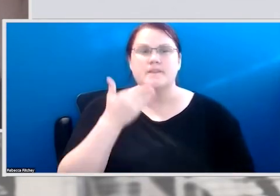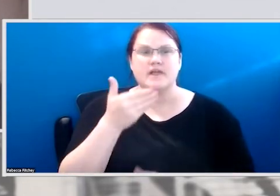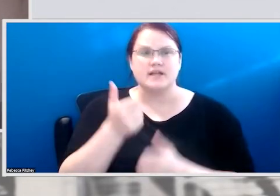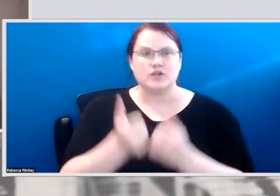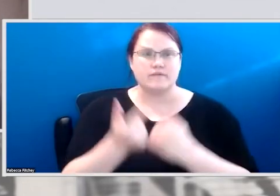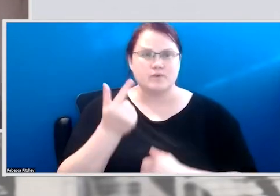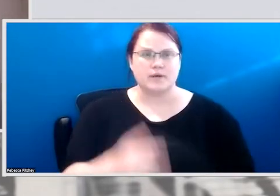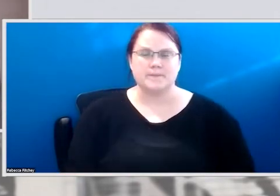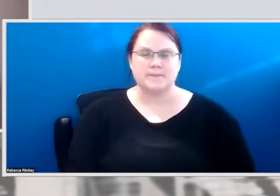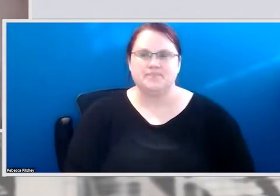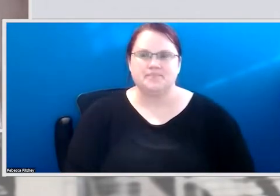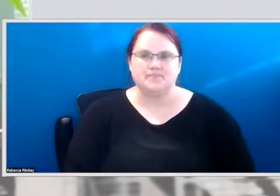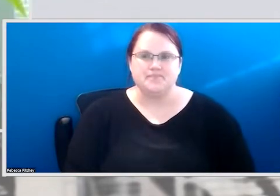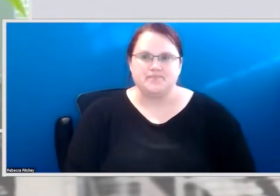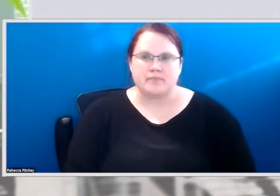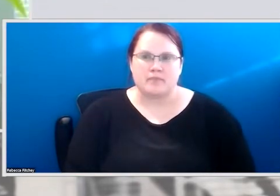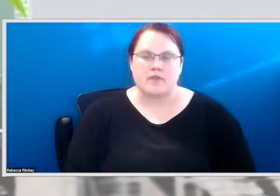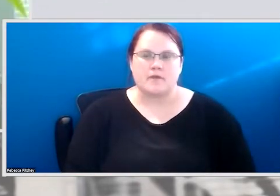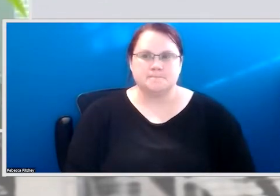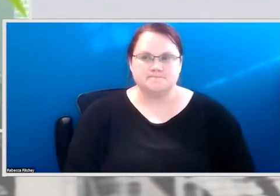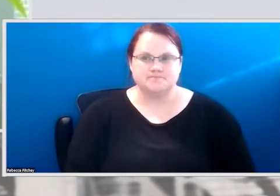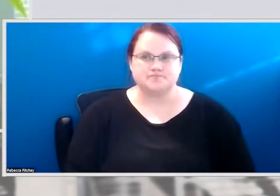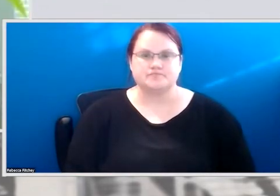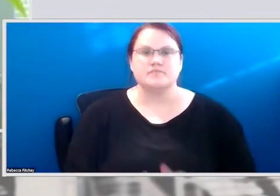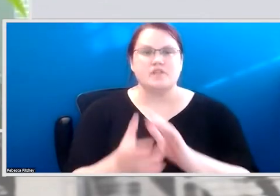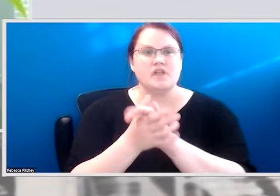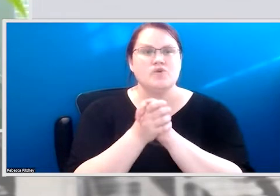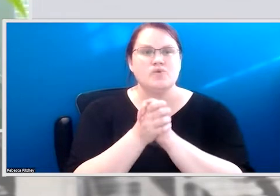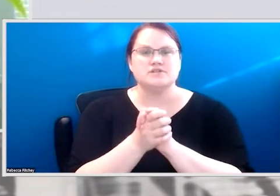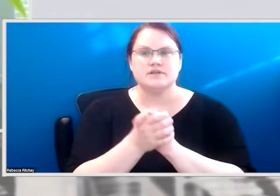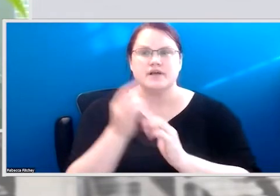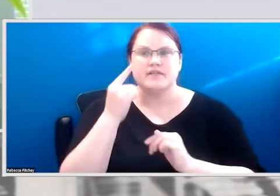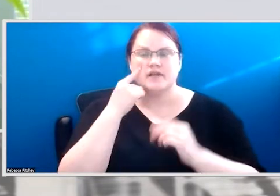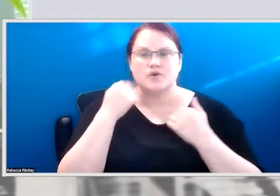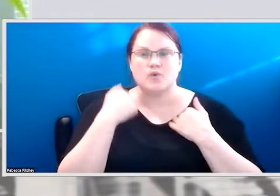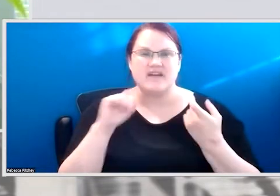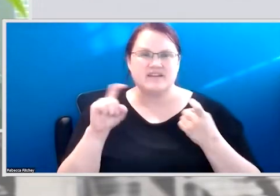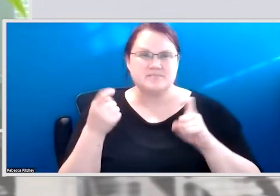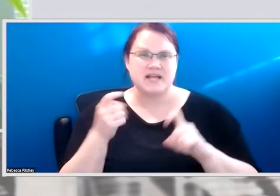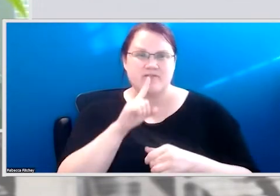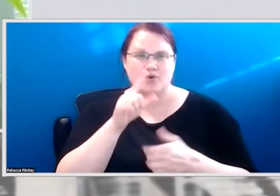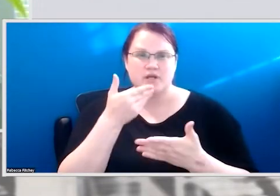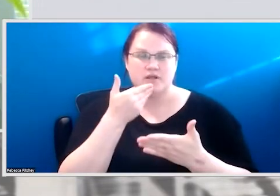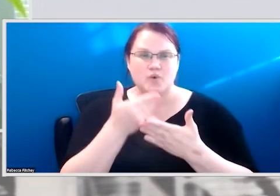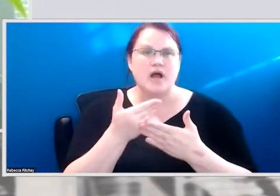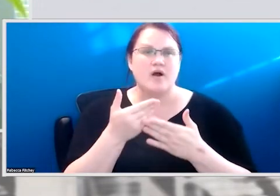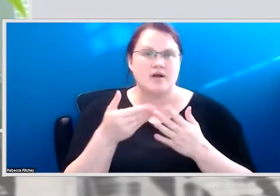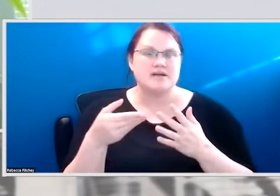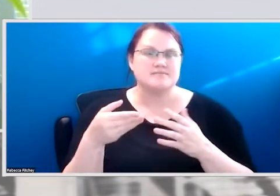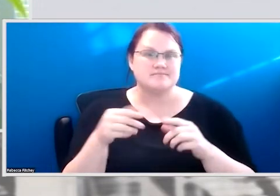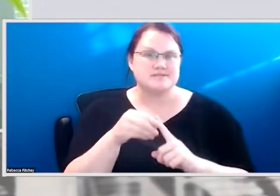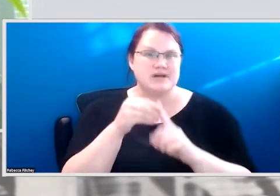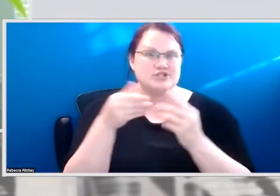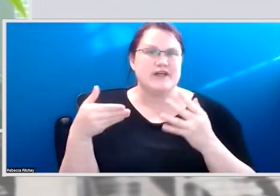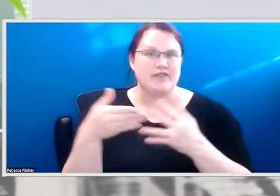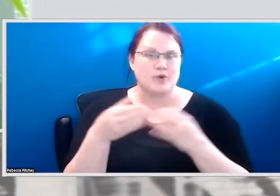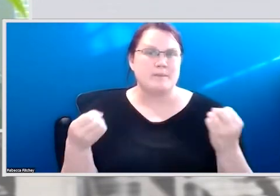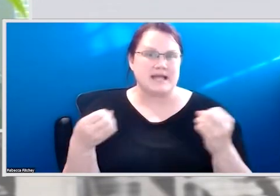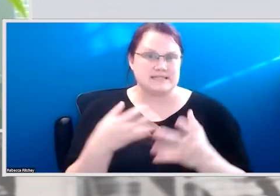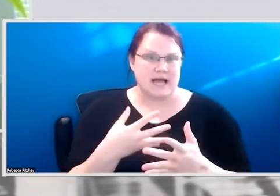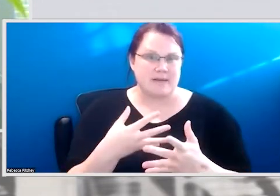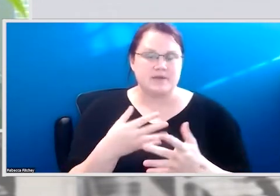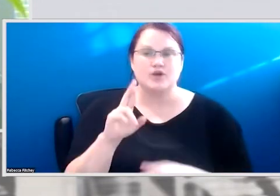everyone. Yeah, and congratulations. I think you all have adapted incredibly well, especially throughout the pandemic. Rec centers now have